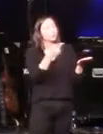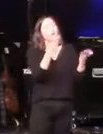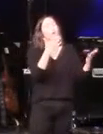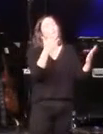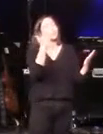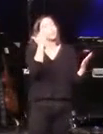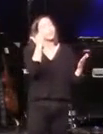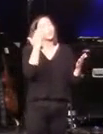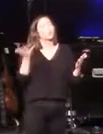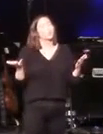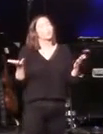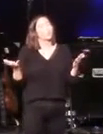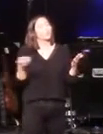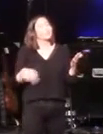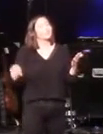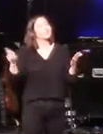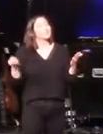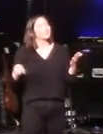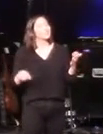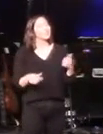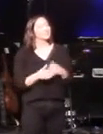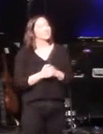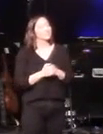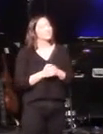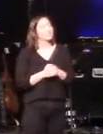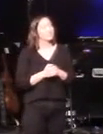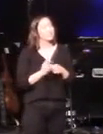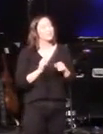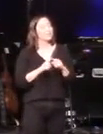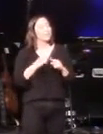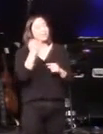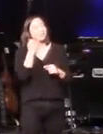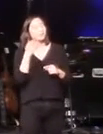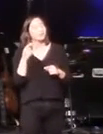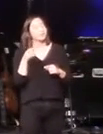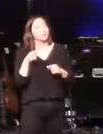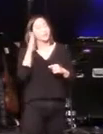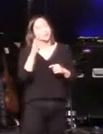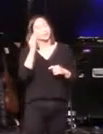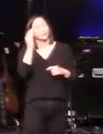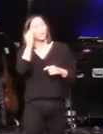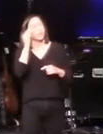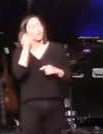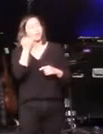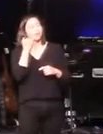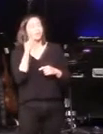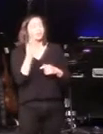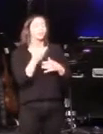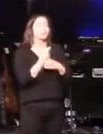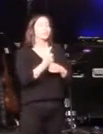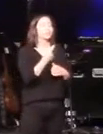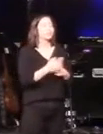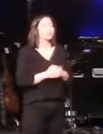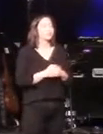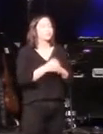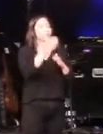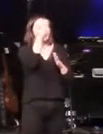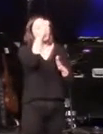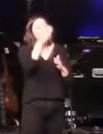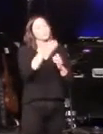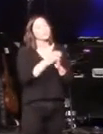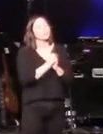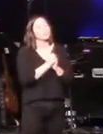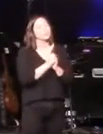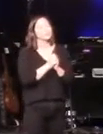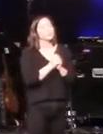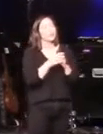they could never even imagine if they would just trust you. So, Father, let us be. Let us be